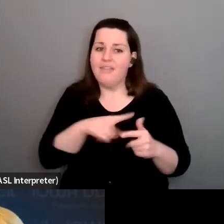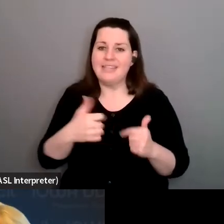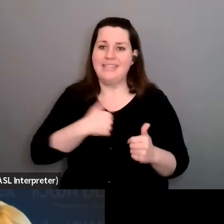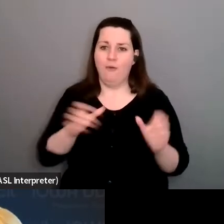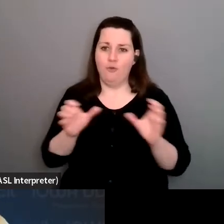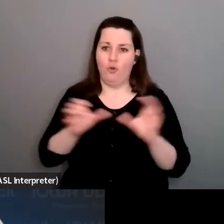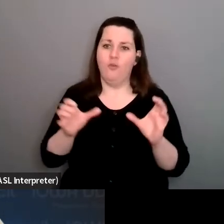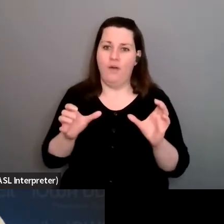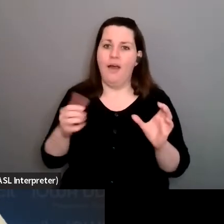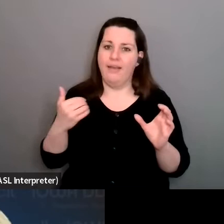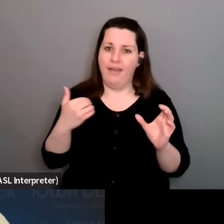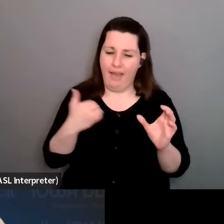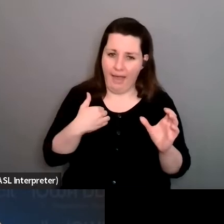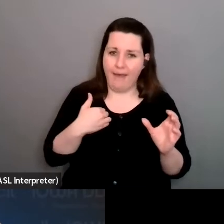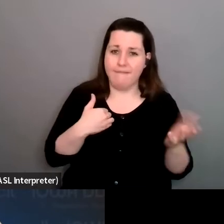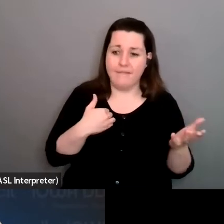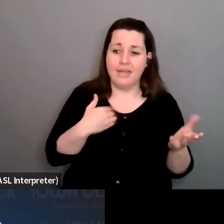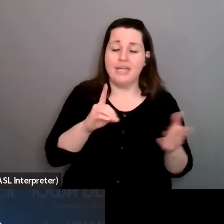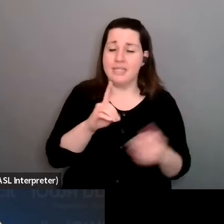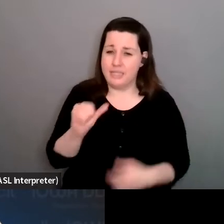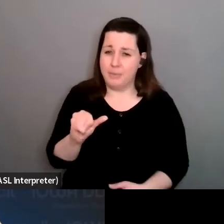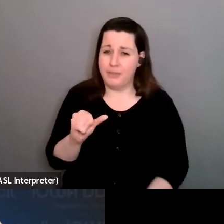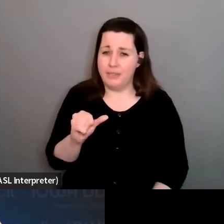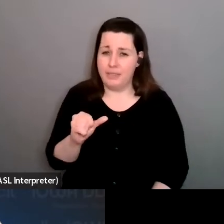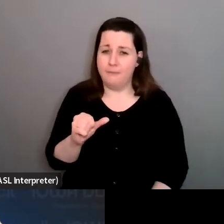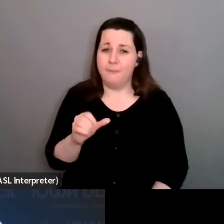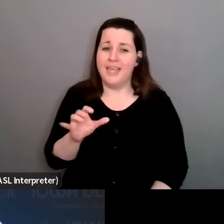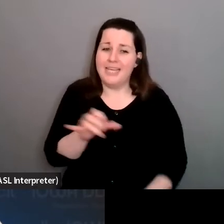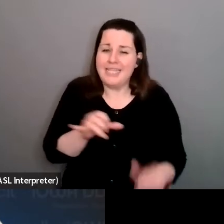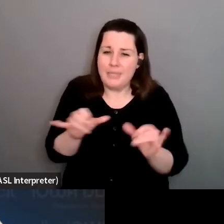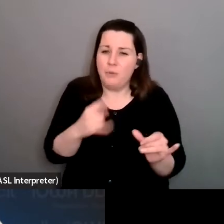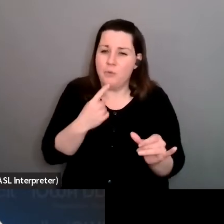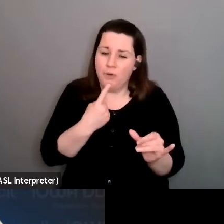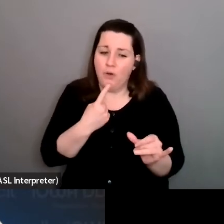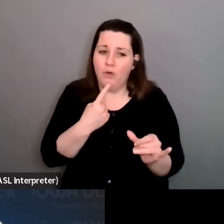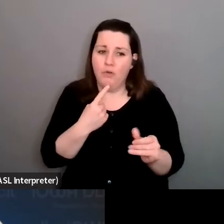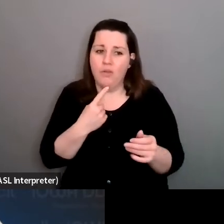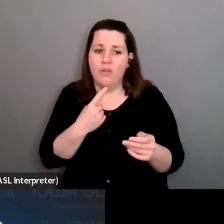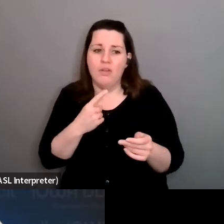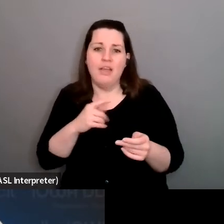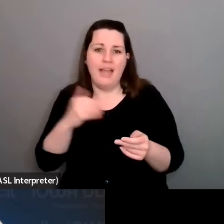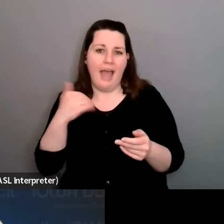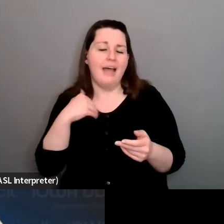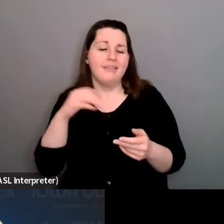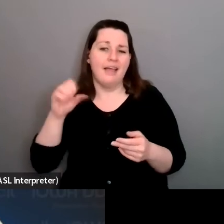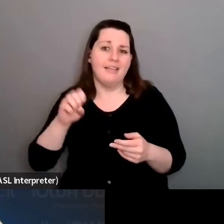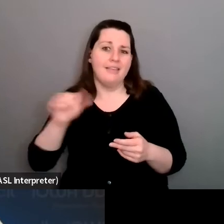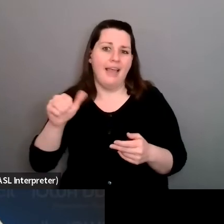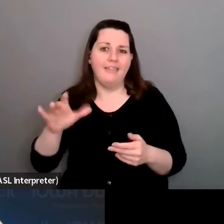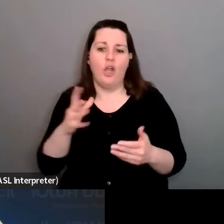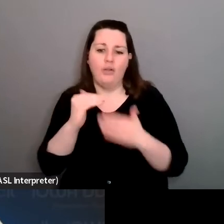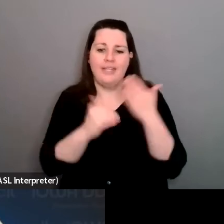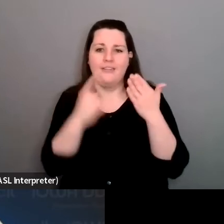a similarly severe disability that's included in the list of the SSA's list of compassionate